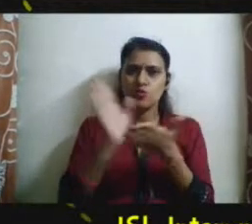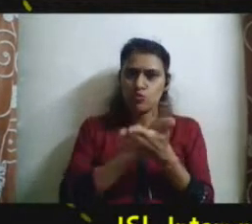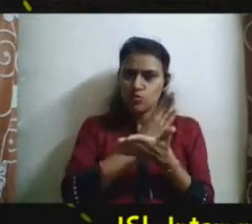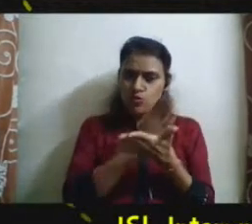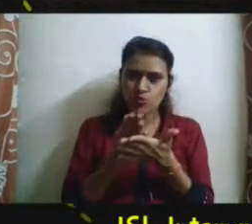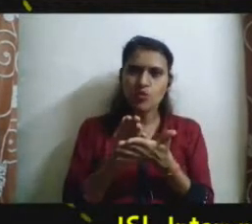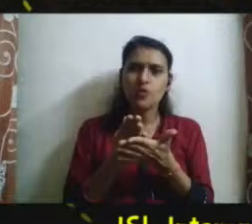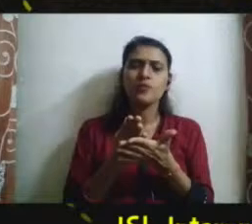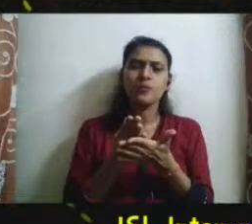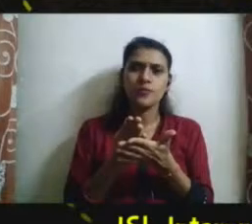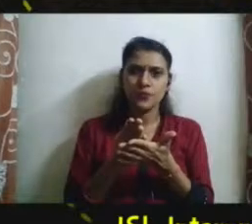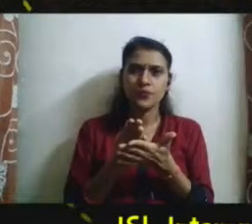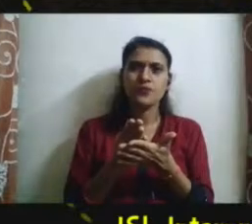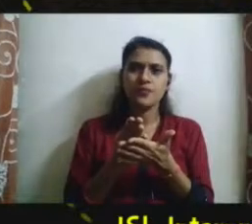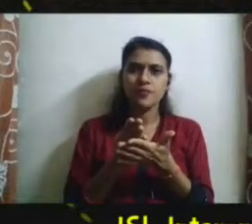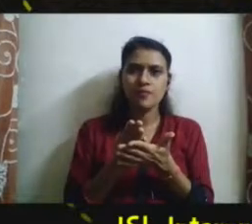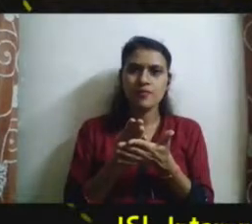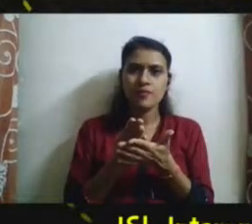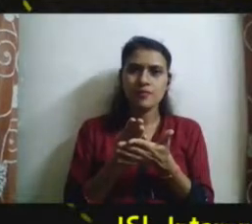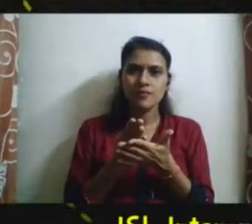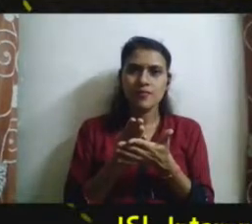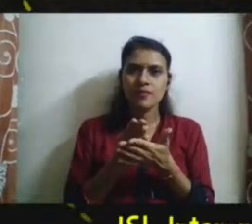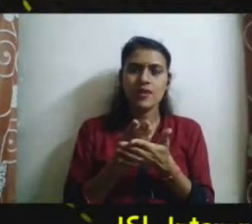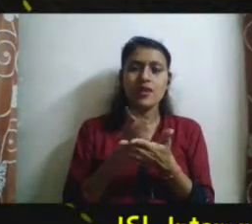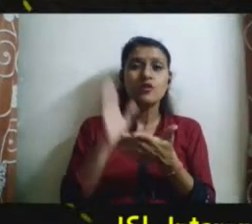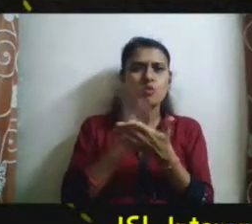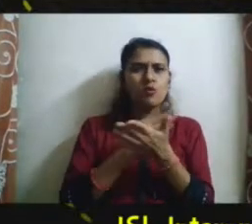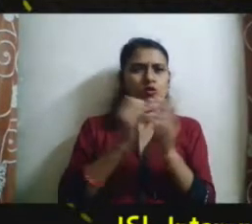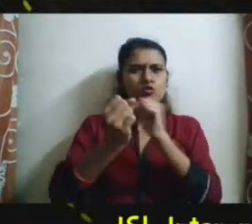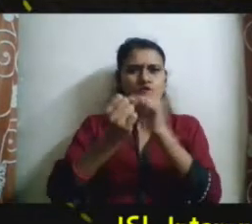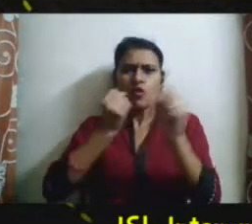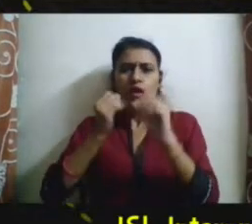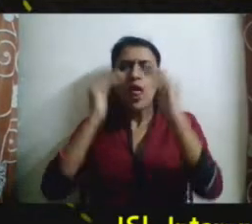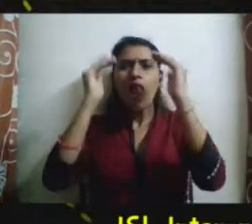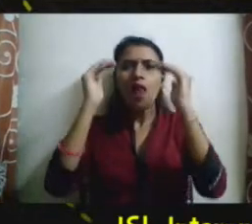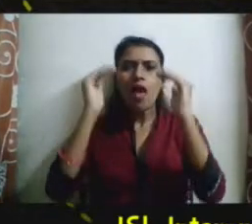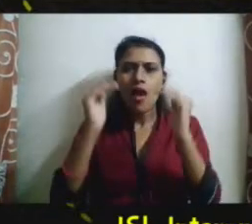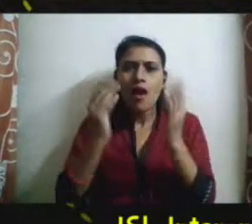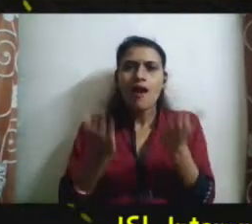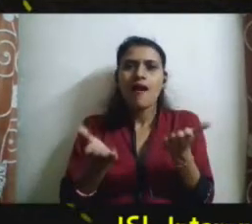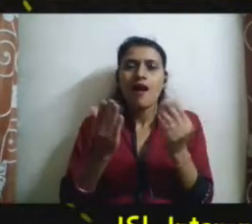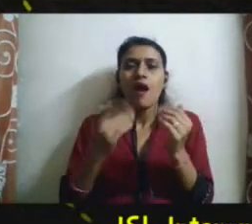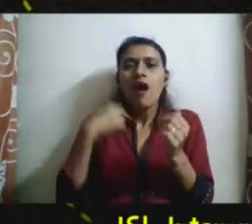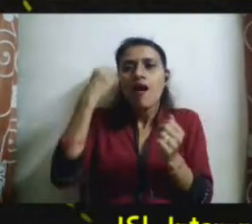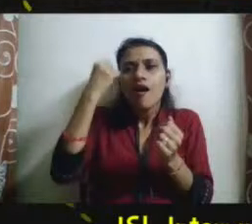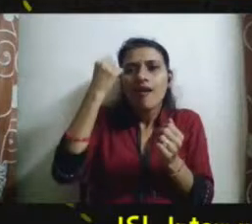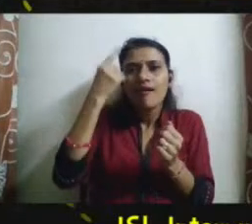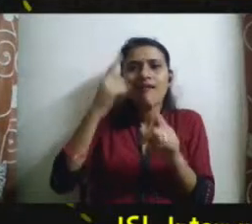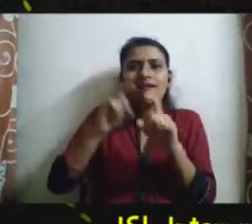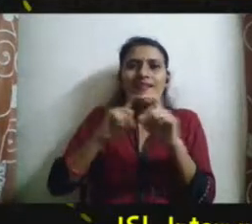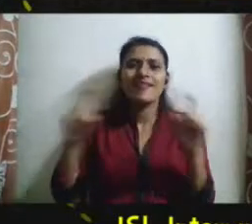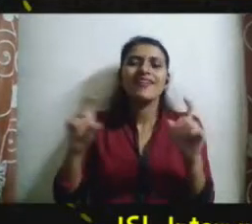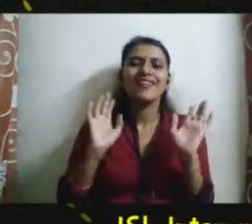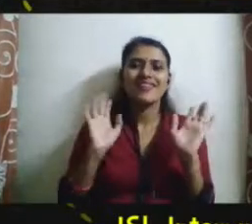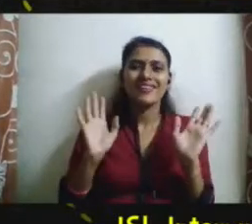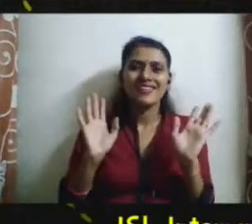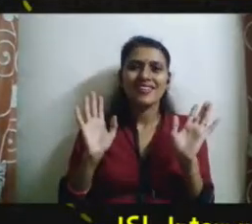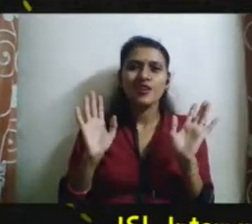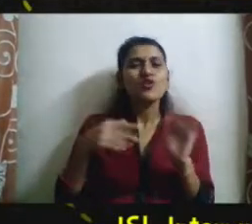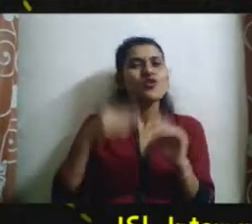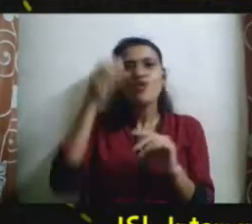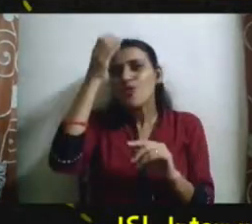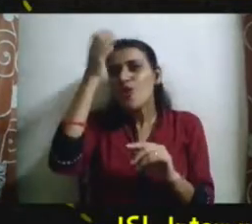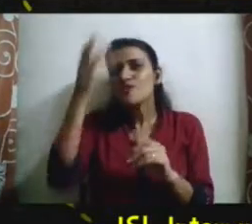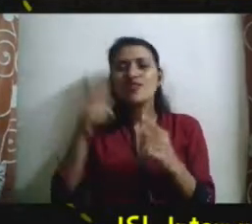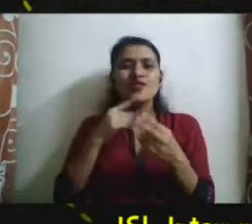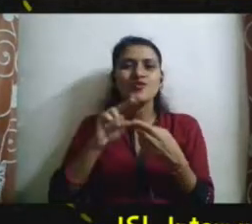is supposedly lighter and therefore easier to understand. Whereas the concepts that we are talking